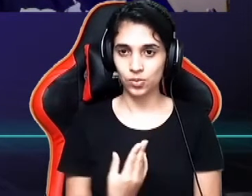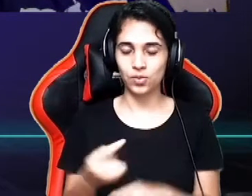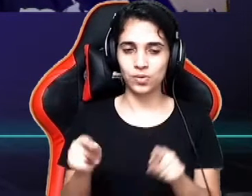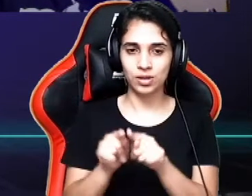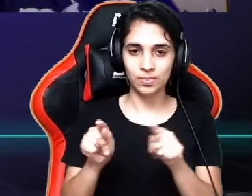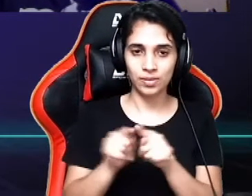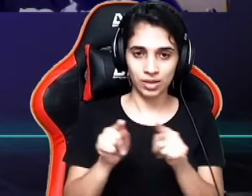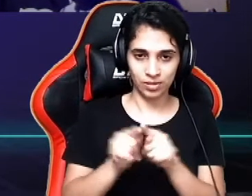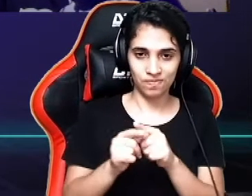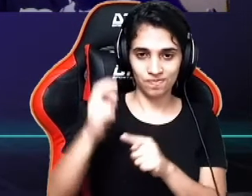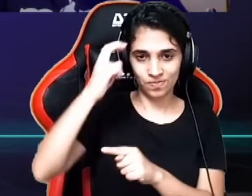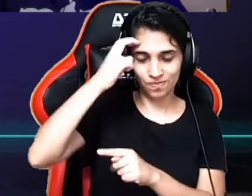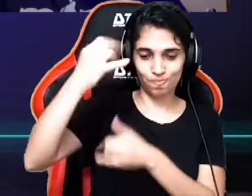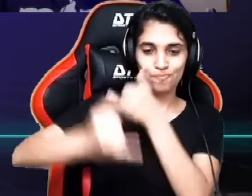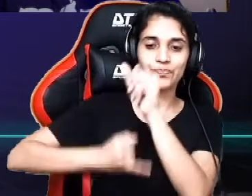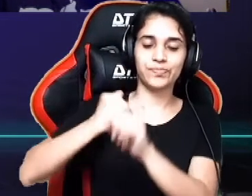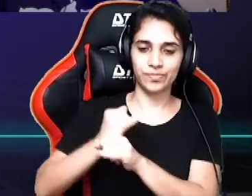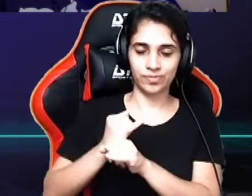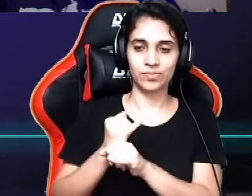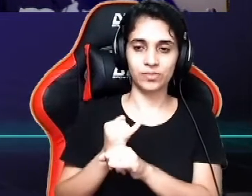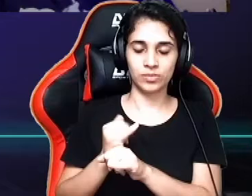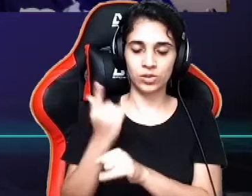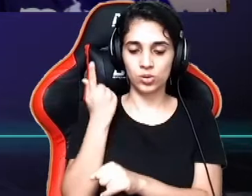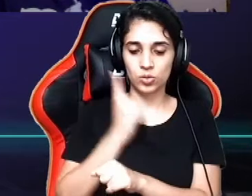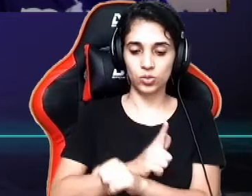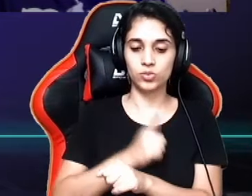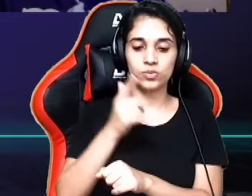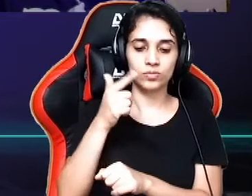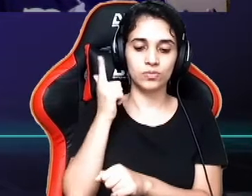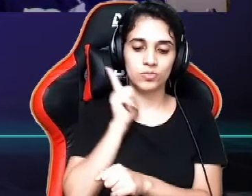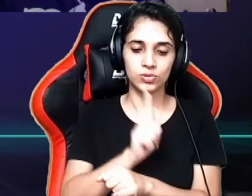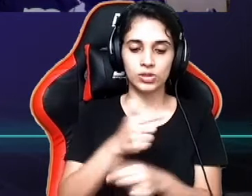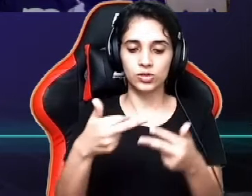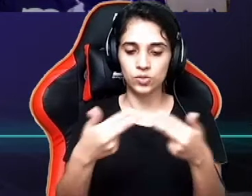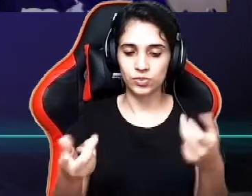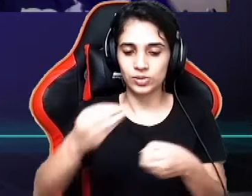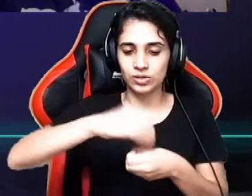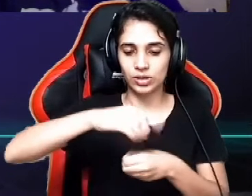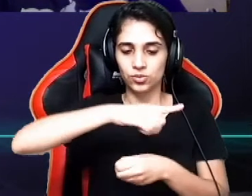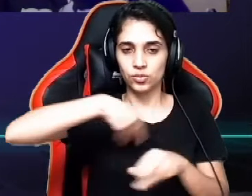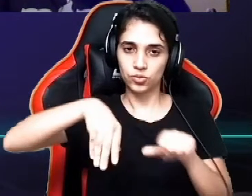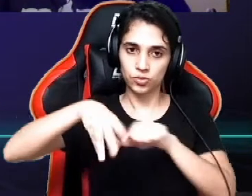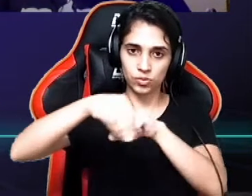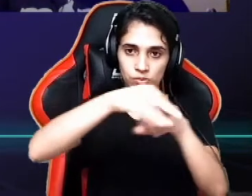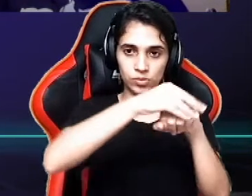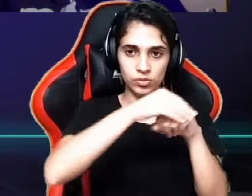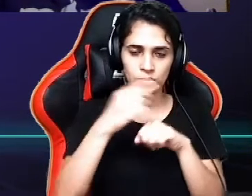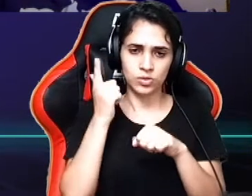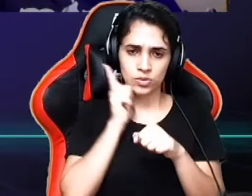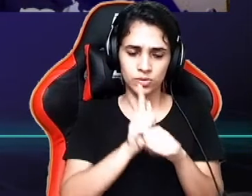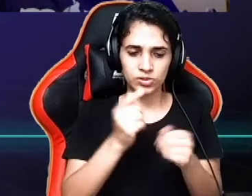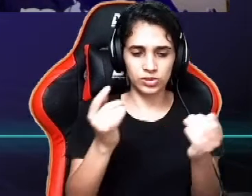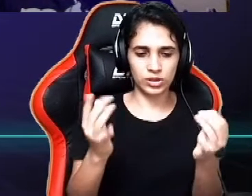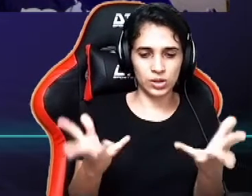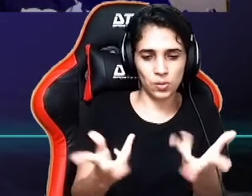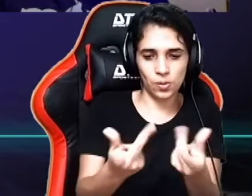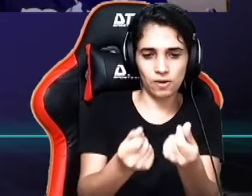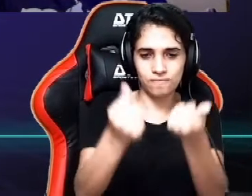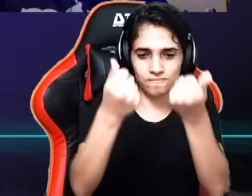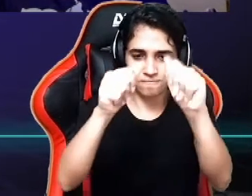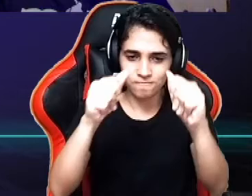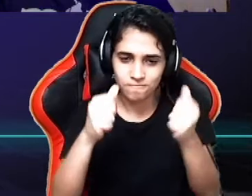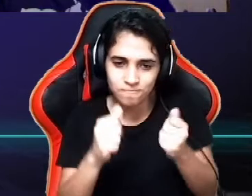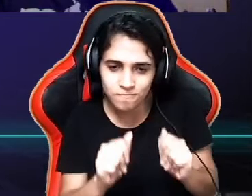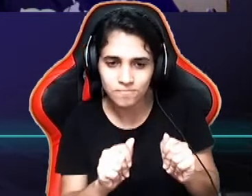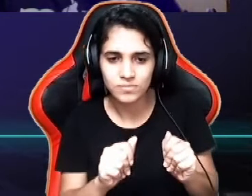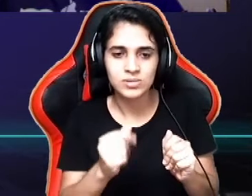inferences. AI is key in what we're achieving through our content, to be able to quantify, to price it,